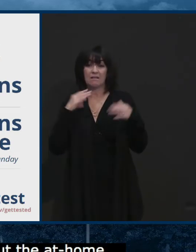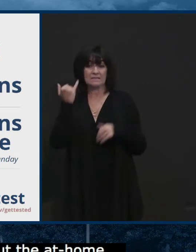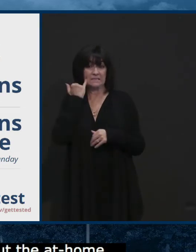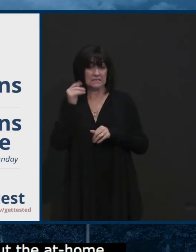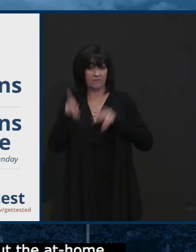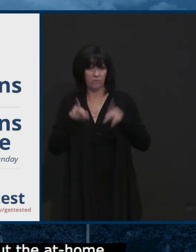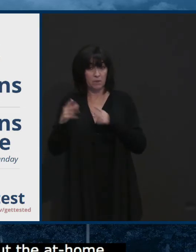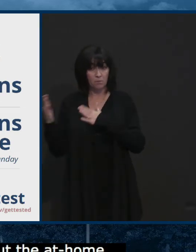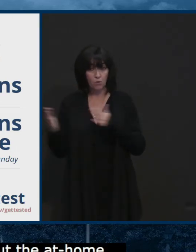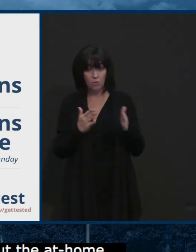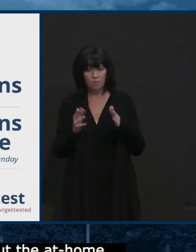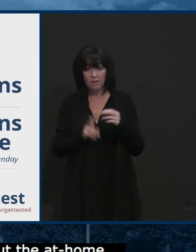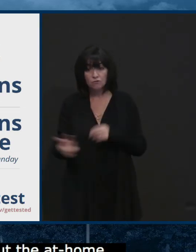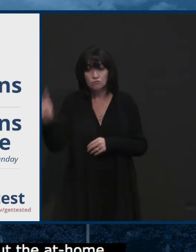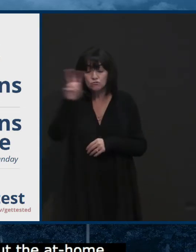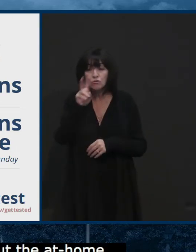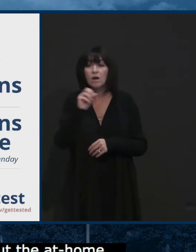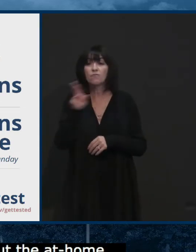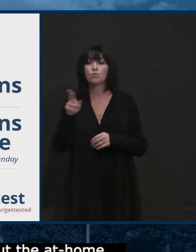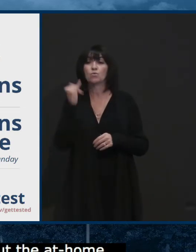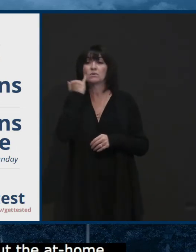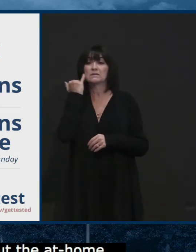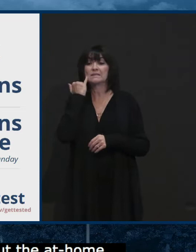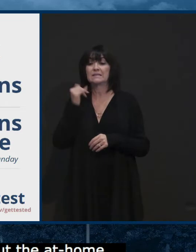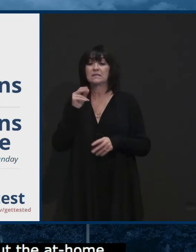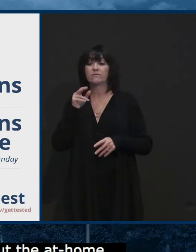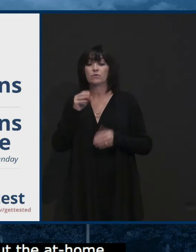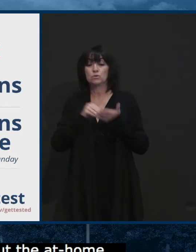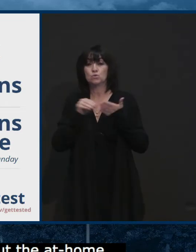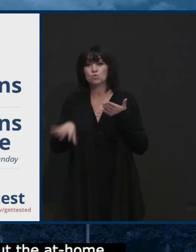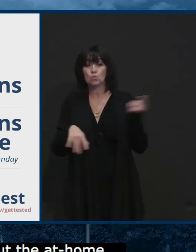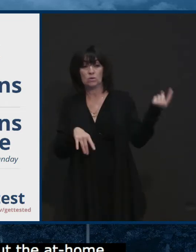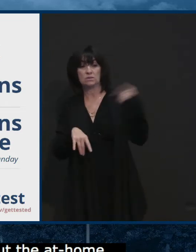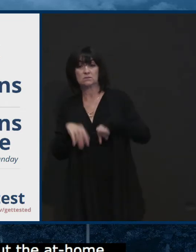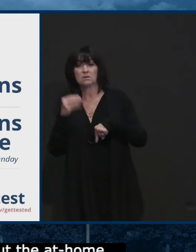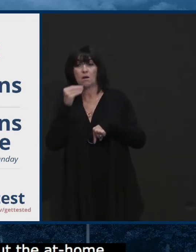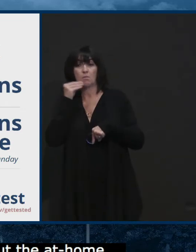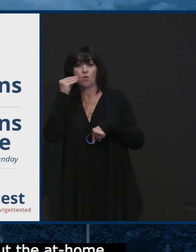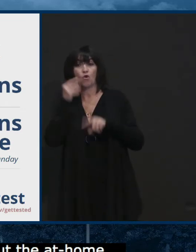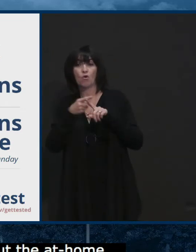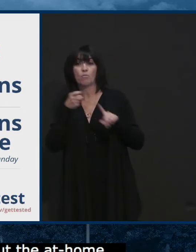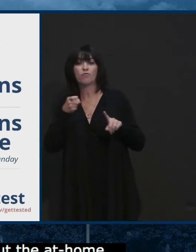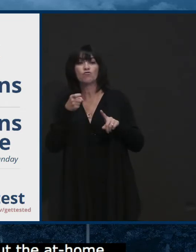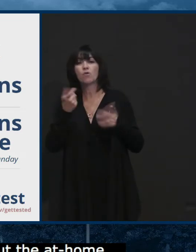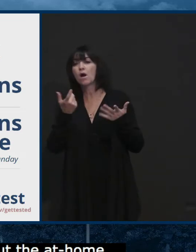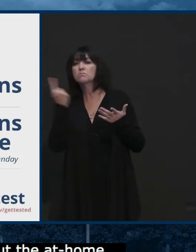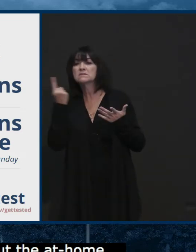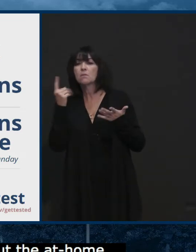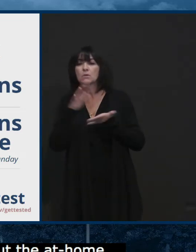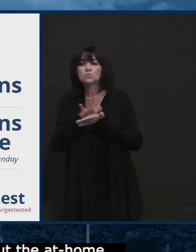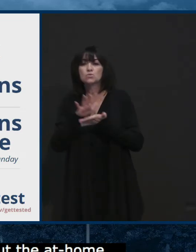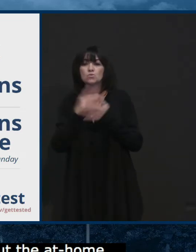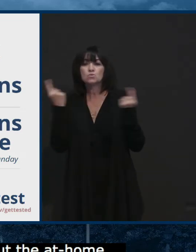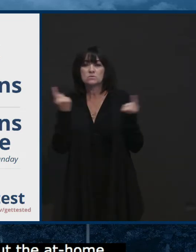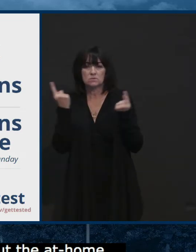if students are coming home from a school or someplace out of the state or out of the region.